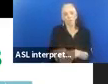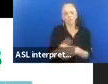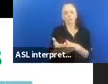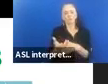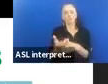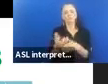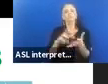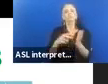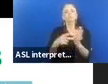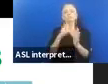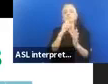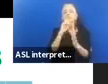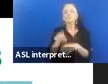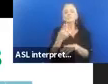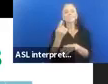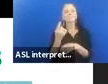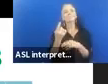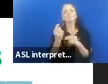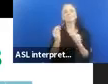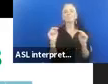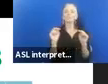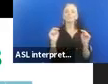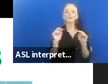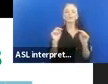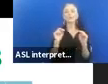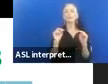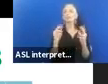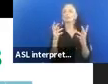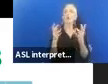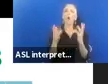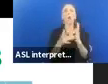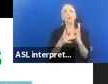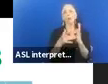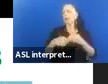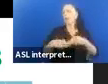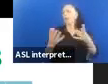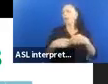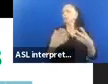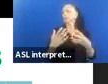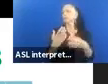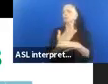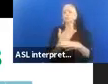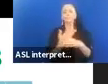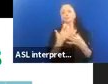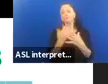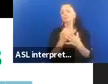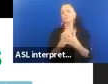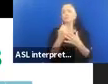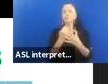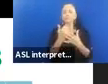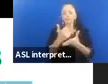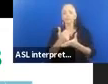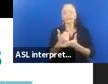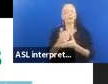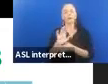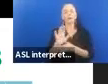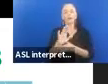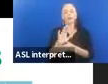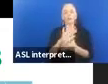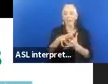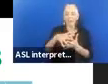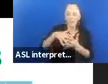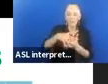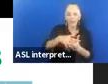just neutral platforms that we can use for whatever we feel like. They have embedded in